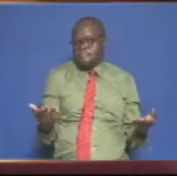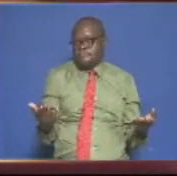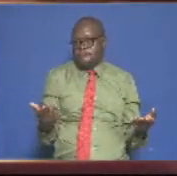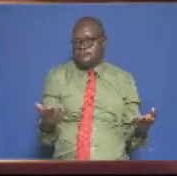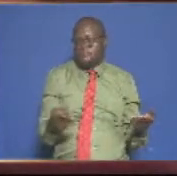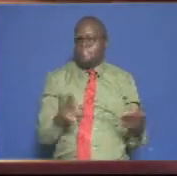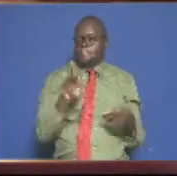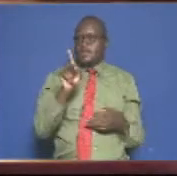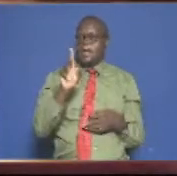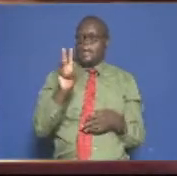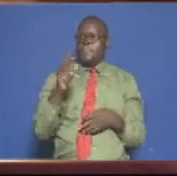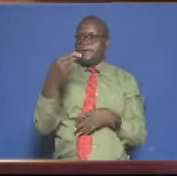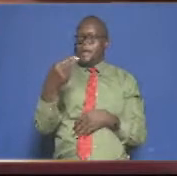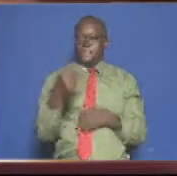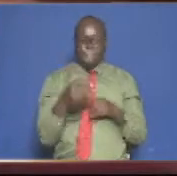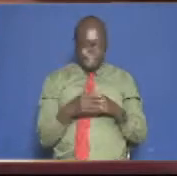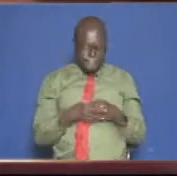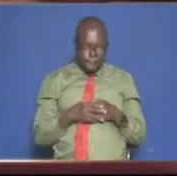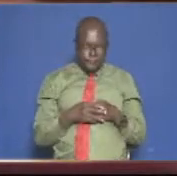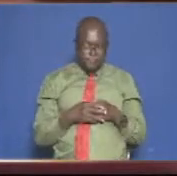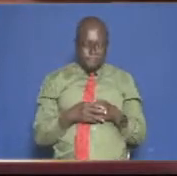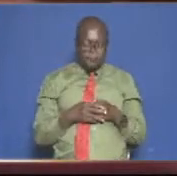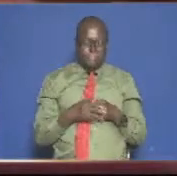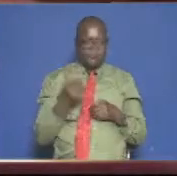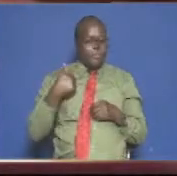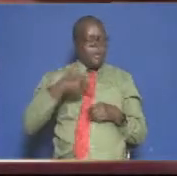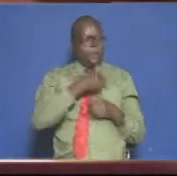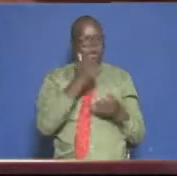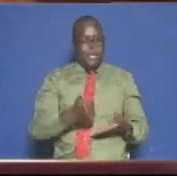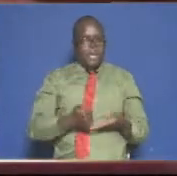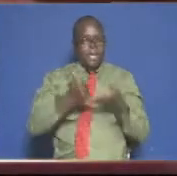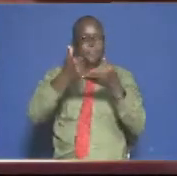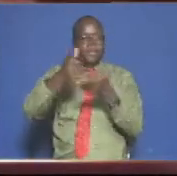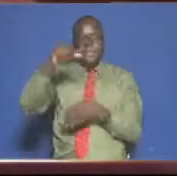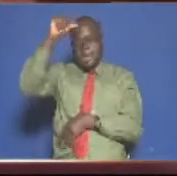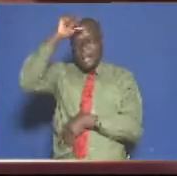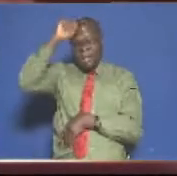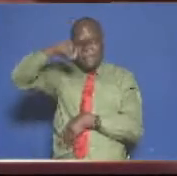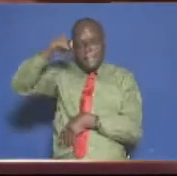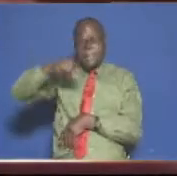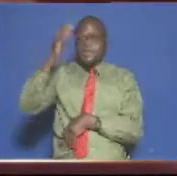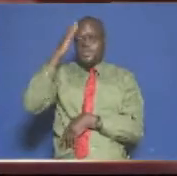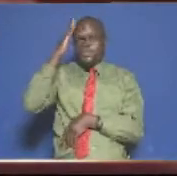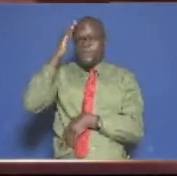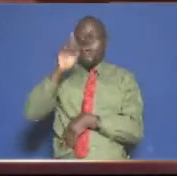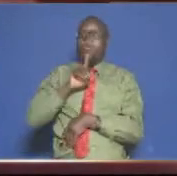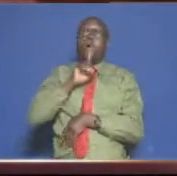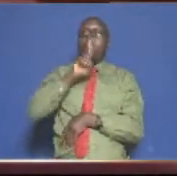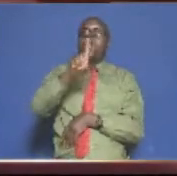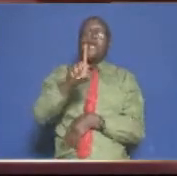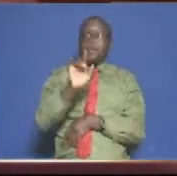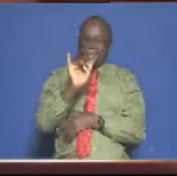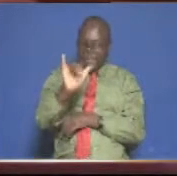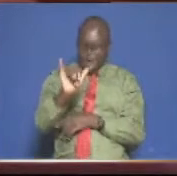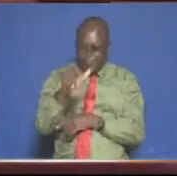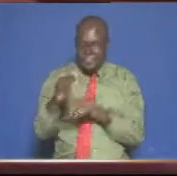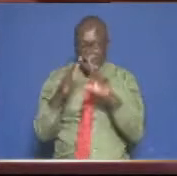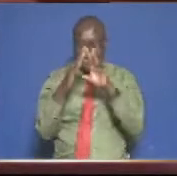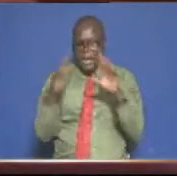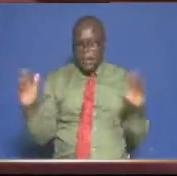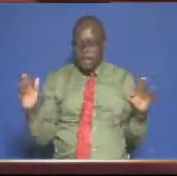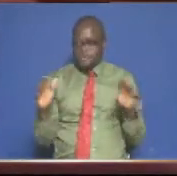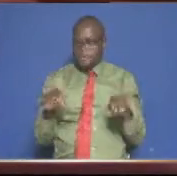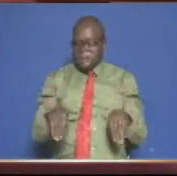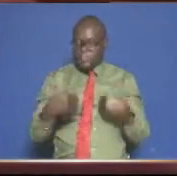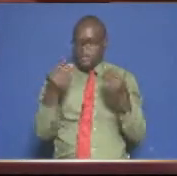hour. So, Mr. Speaker, I think we're helping government. We need to know, you need to direct, Mr. Speaker, that this House is furnished